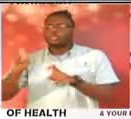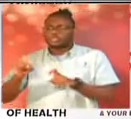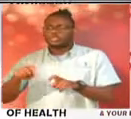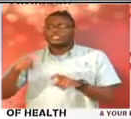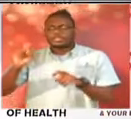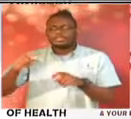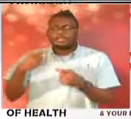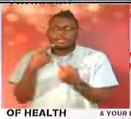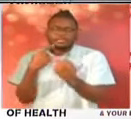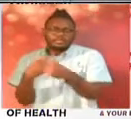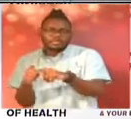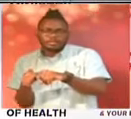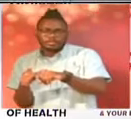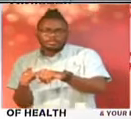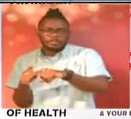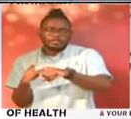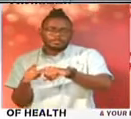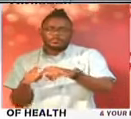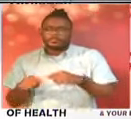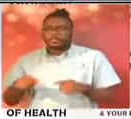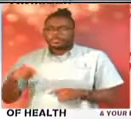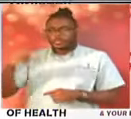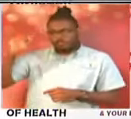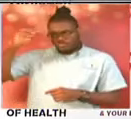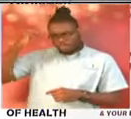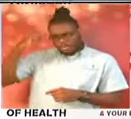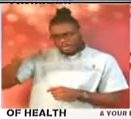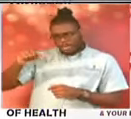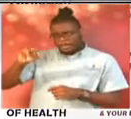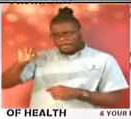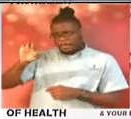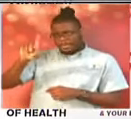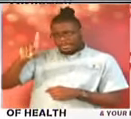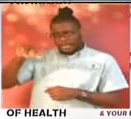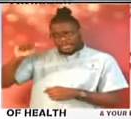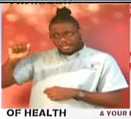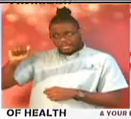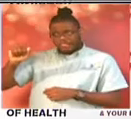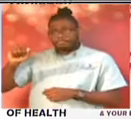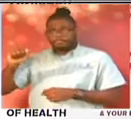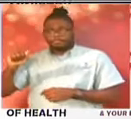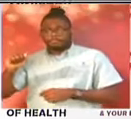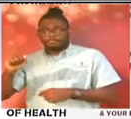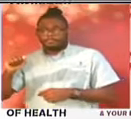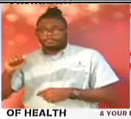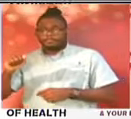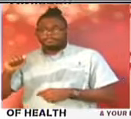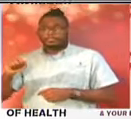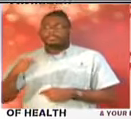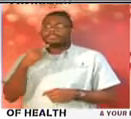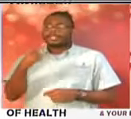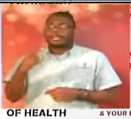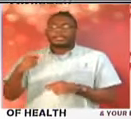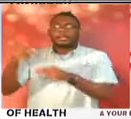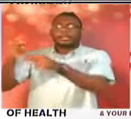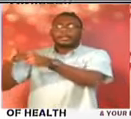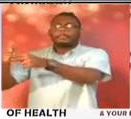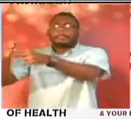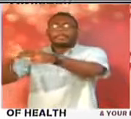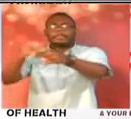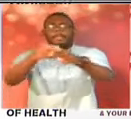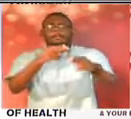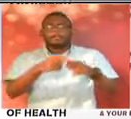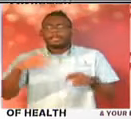we remind our media representatives to pose their questions to members of the panel and state their name and media